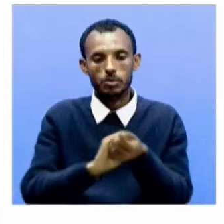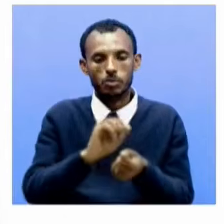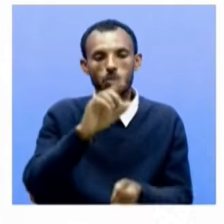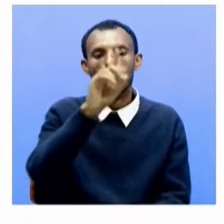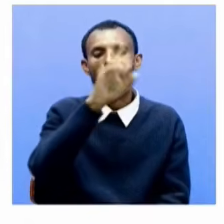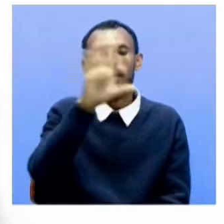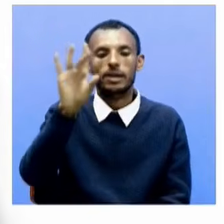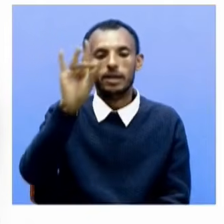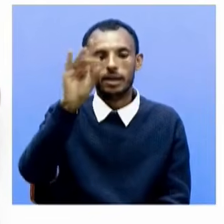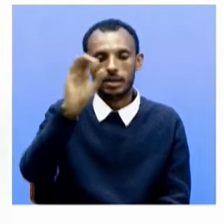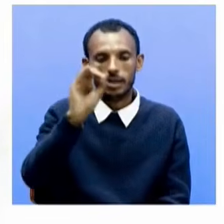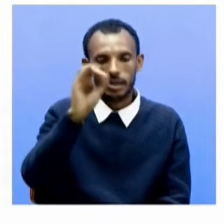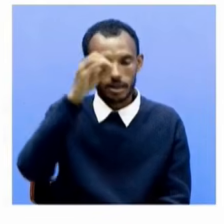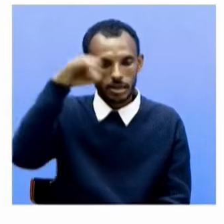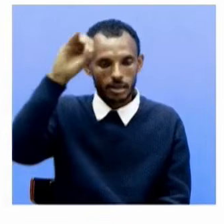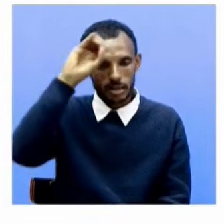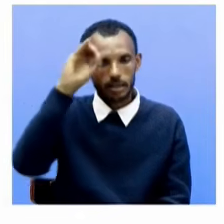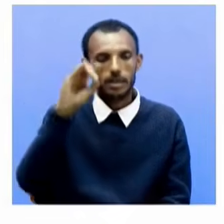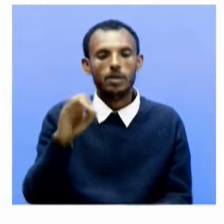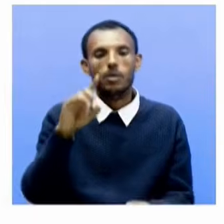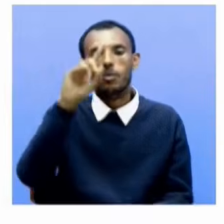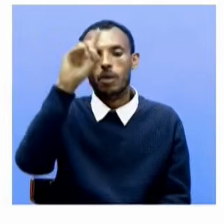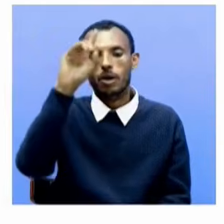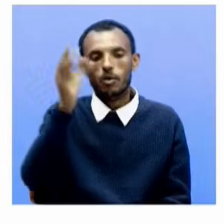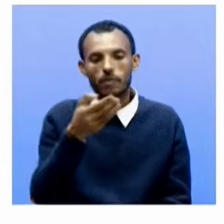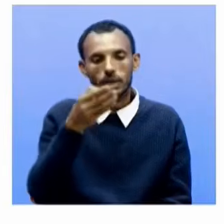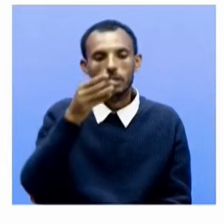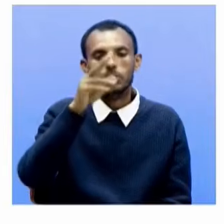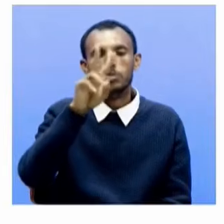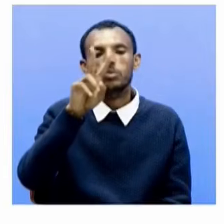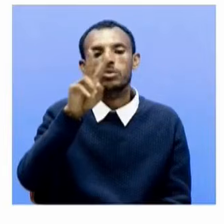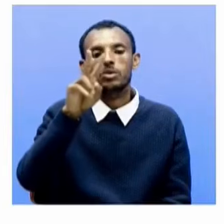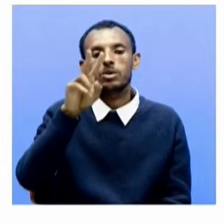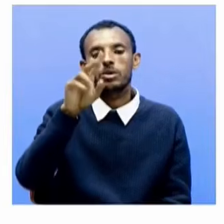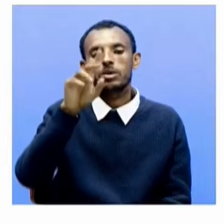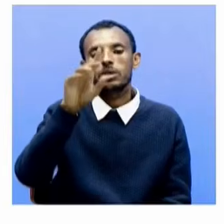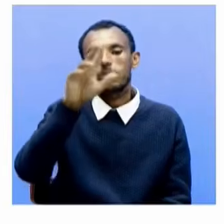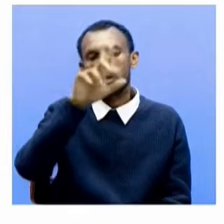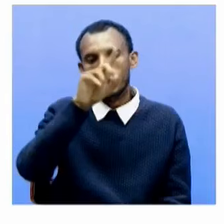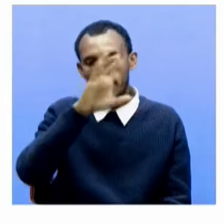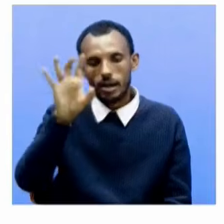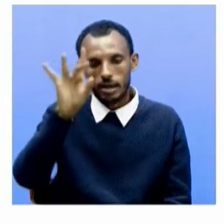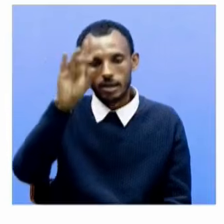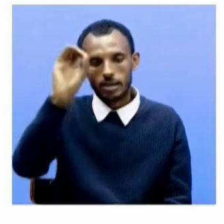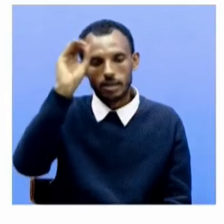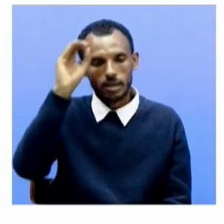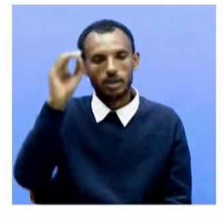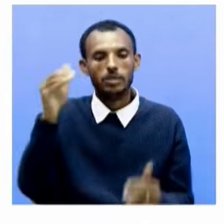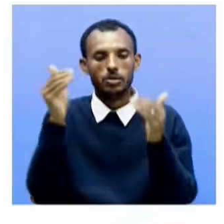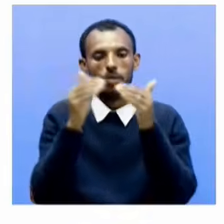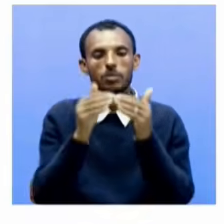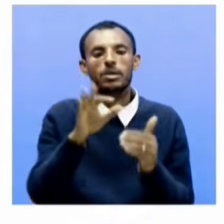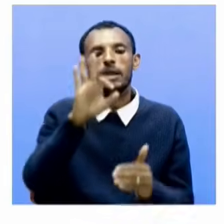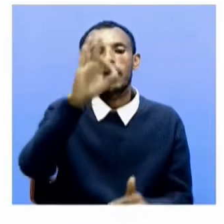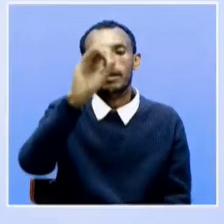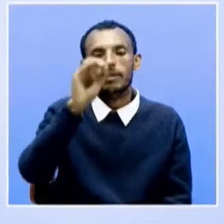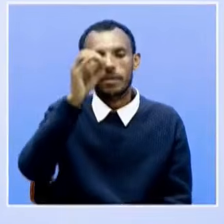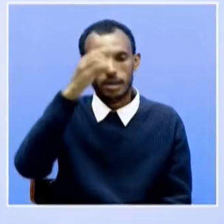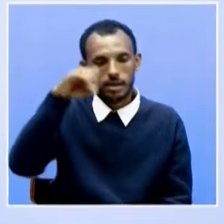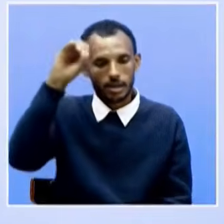180 degree, right? So half of 180 degree gives us 90 degree.